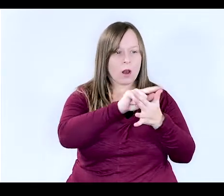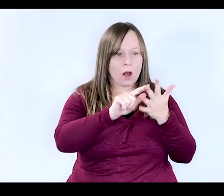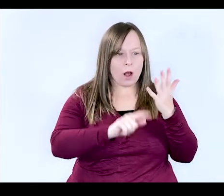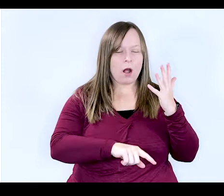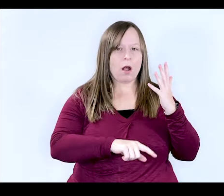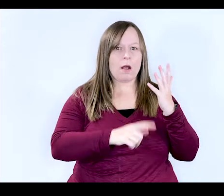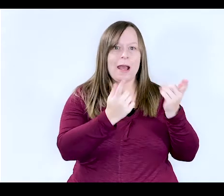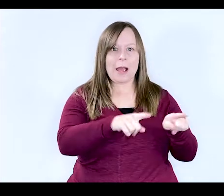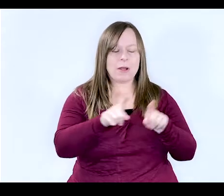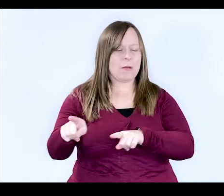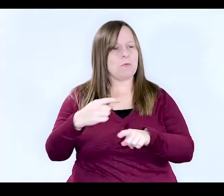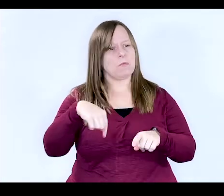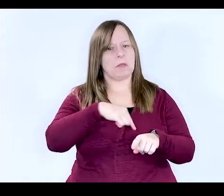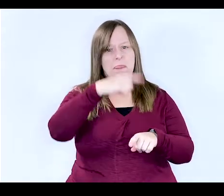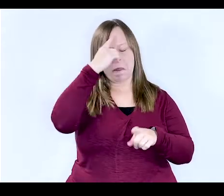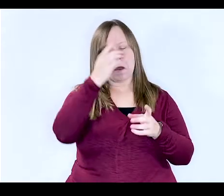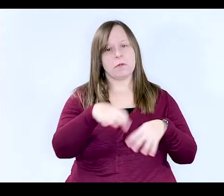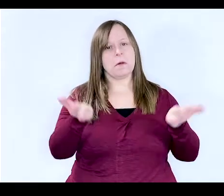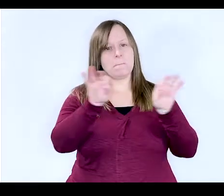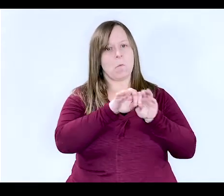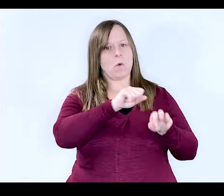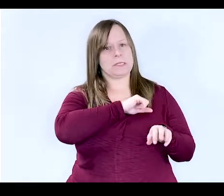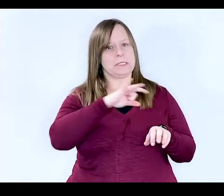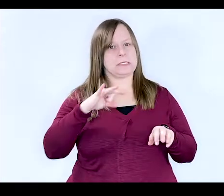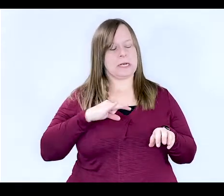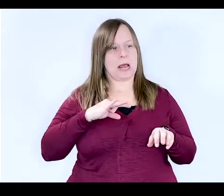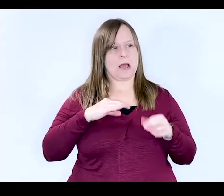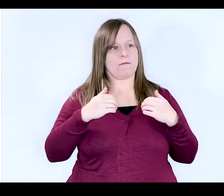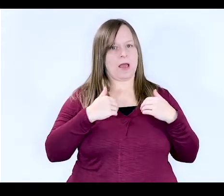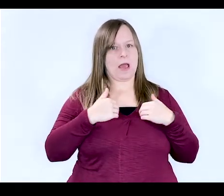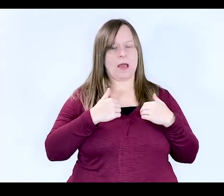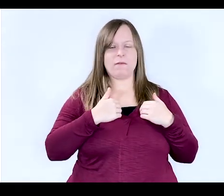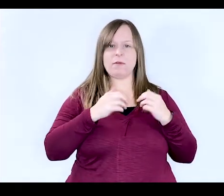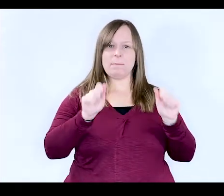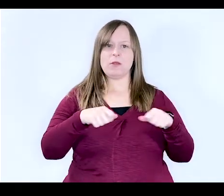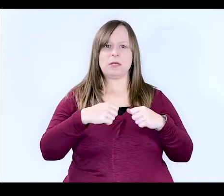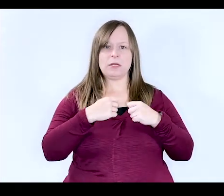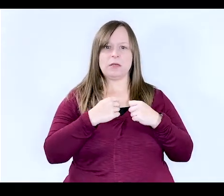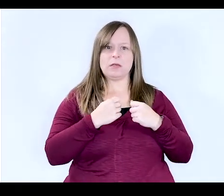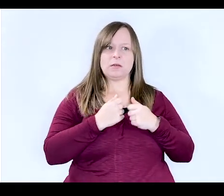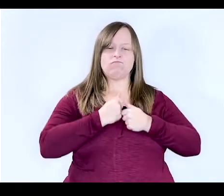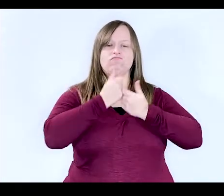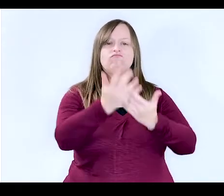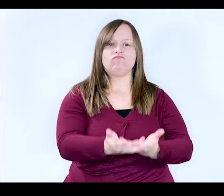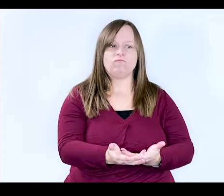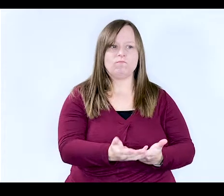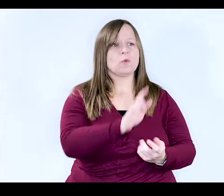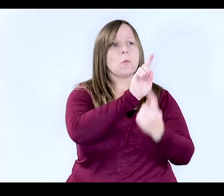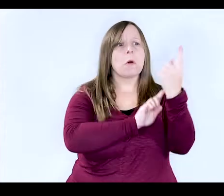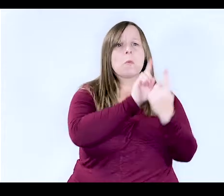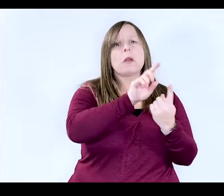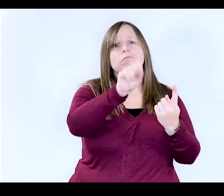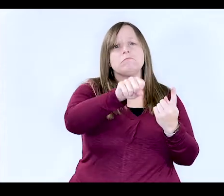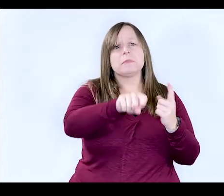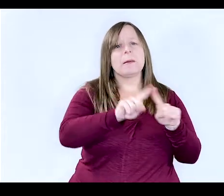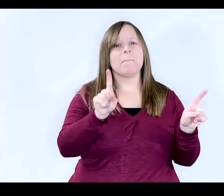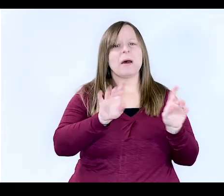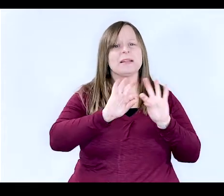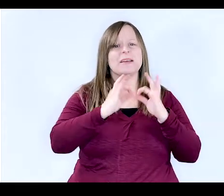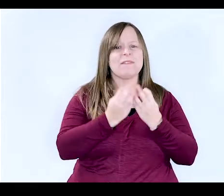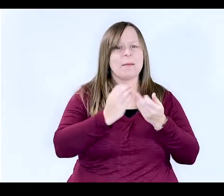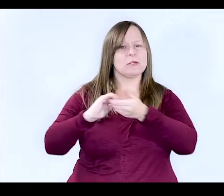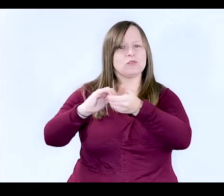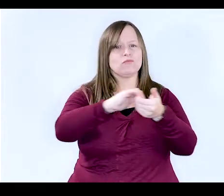We really thought it was important that the staff have a voice, not only with us one-on-one, but as